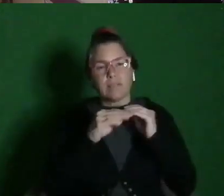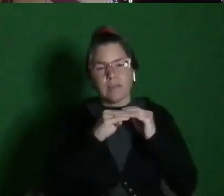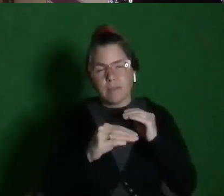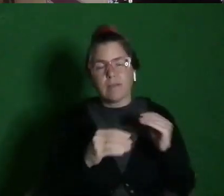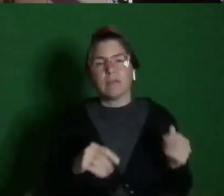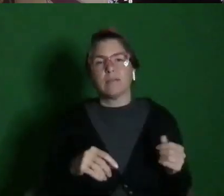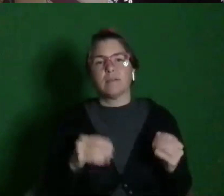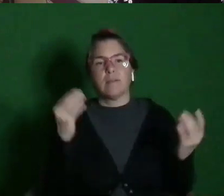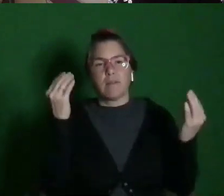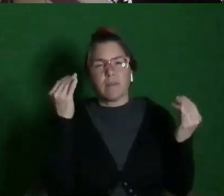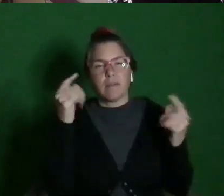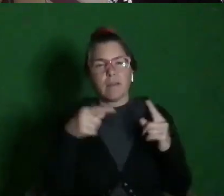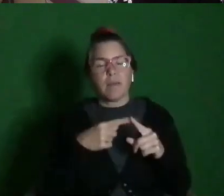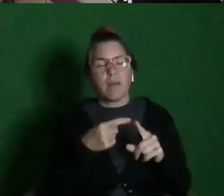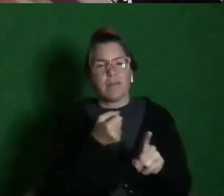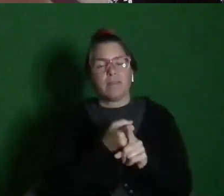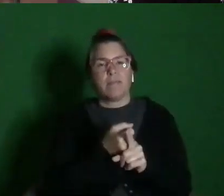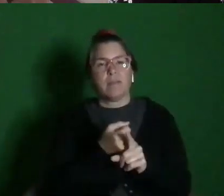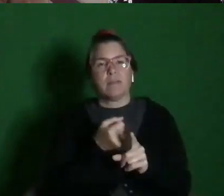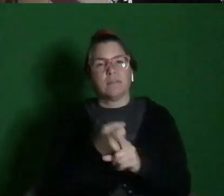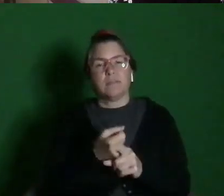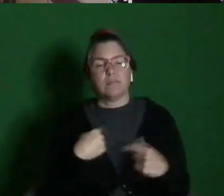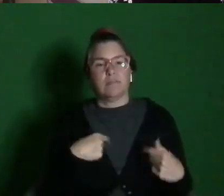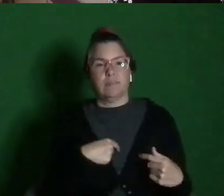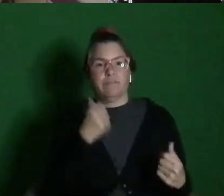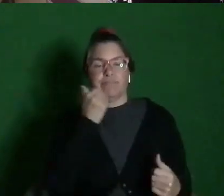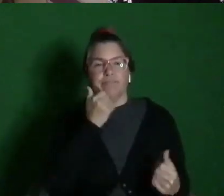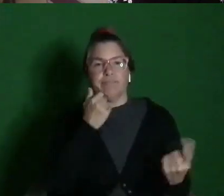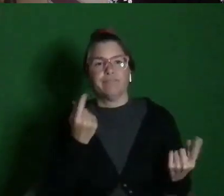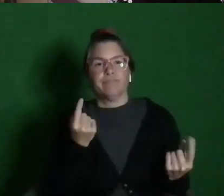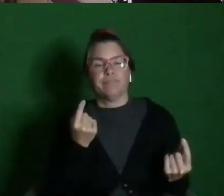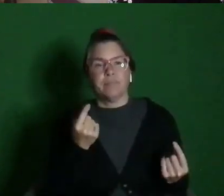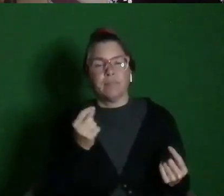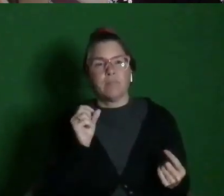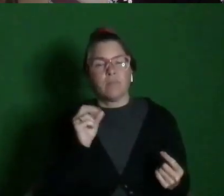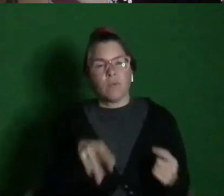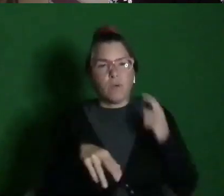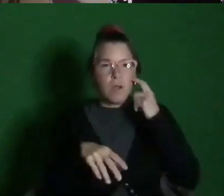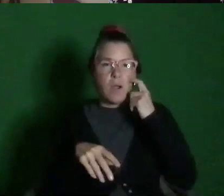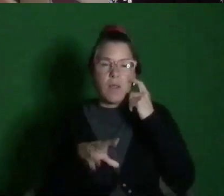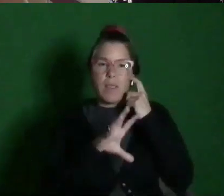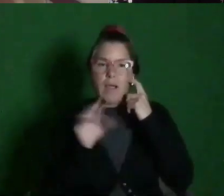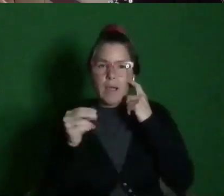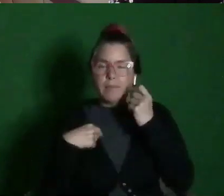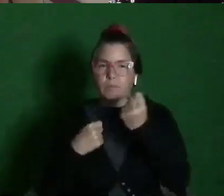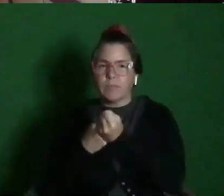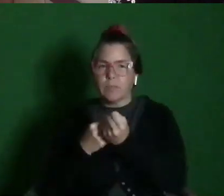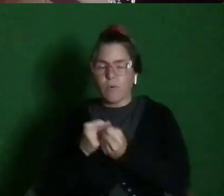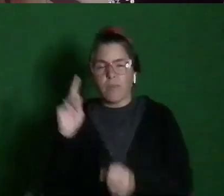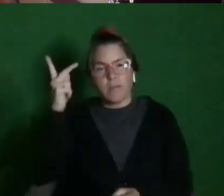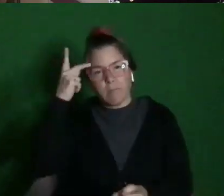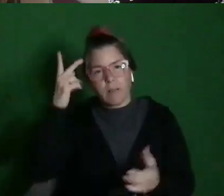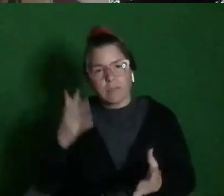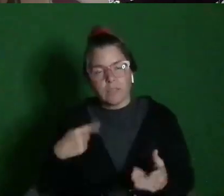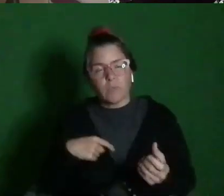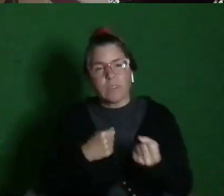about the impacts of, you know, what we do every day, or the companies that we support, or the politicians that we support if